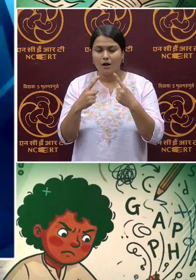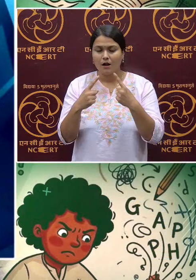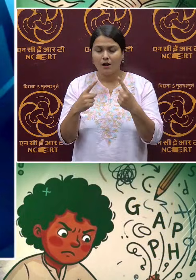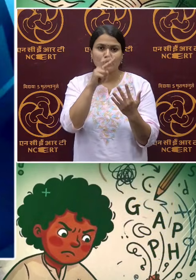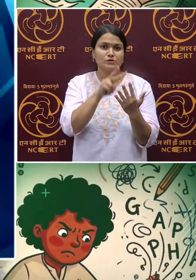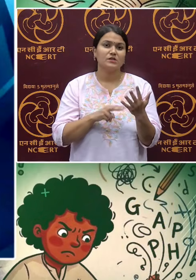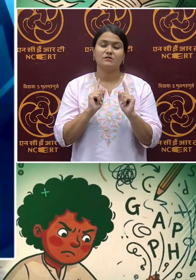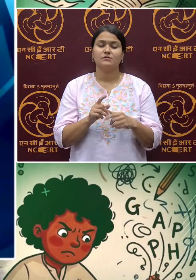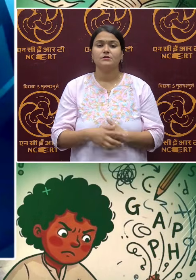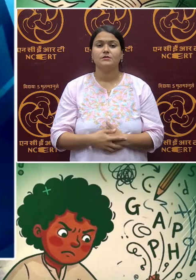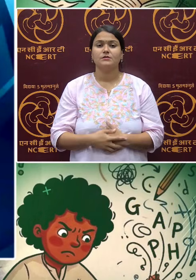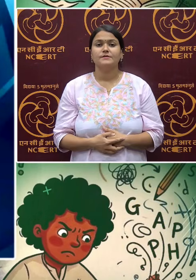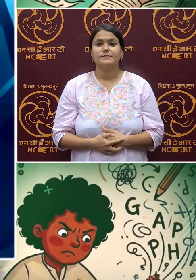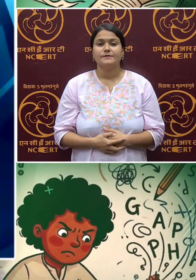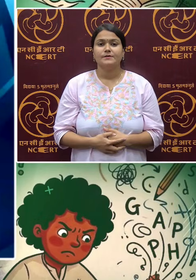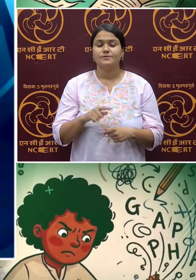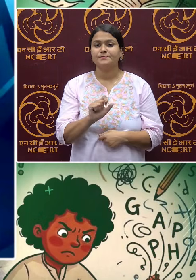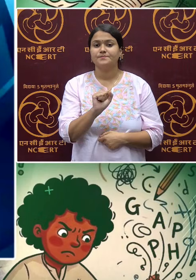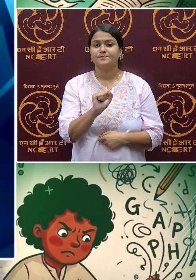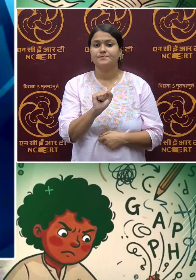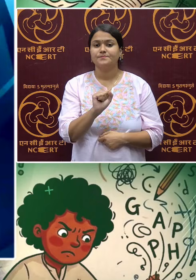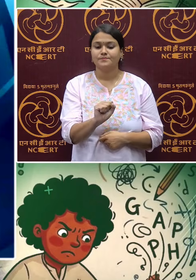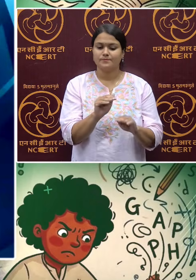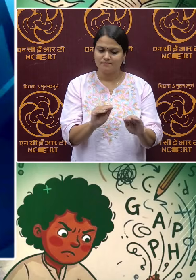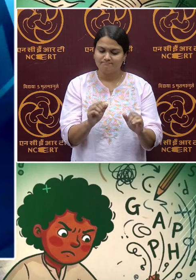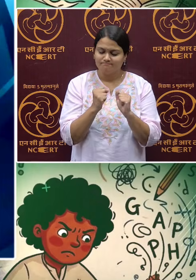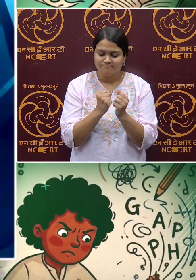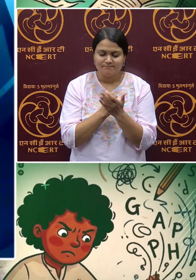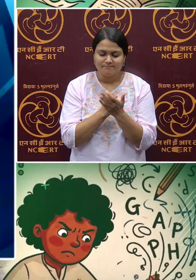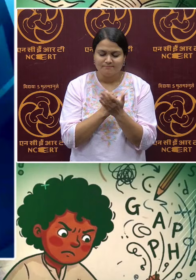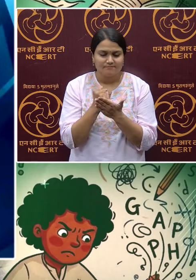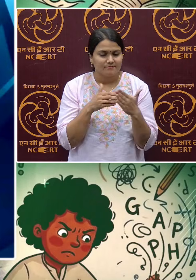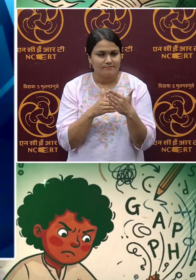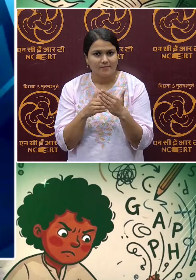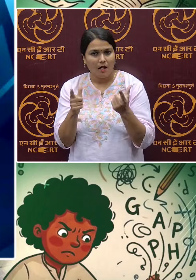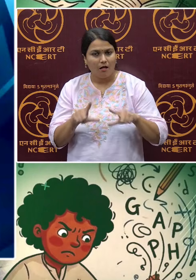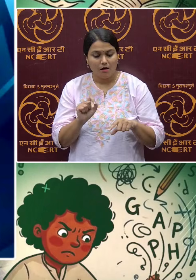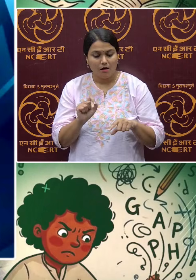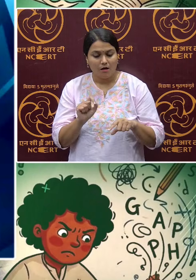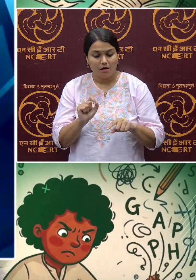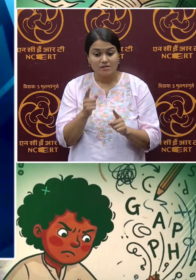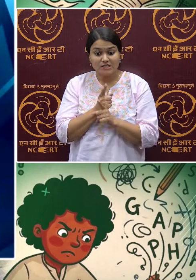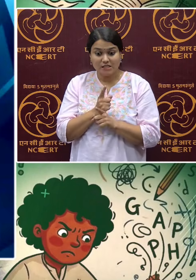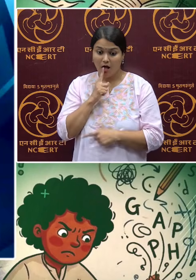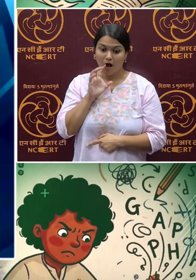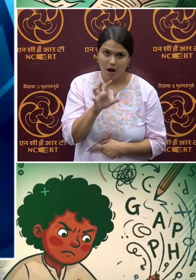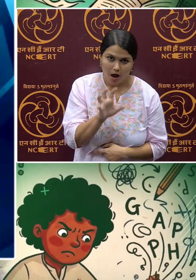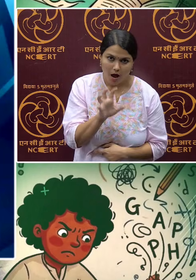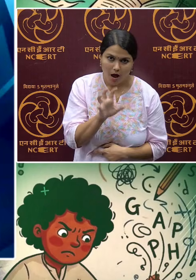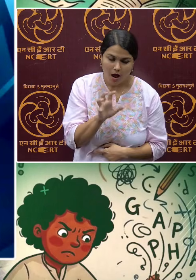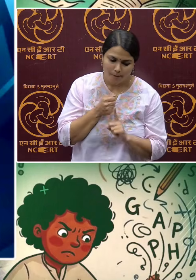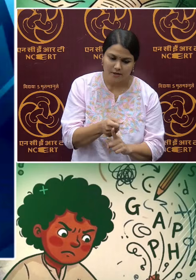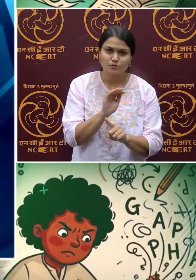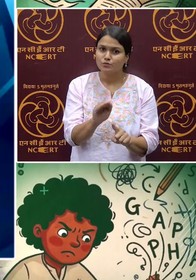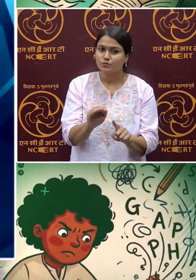and all those things. So, sir, you mean to say the child is already struggling with the language. On top of it, teacher is reprimanding, putting pressure